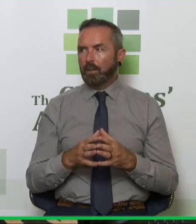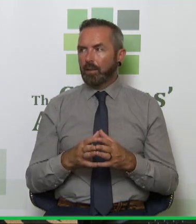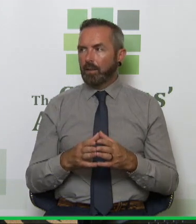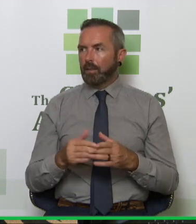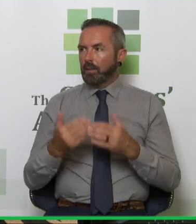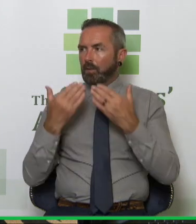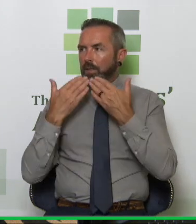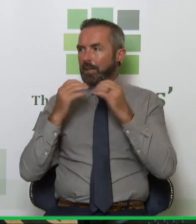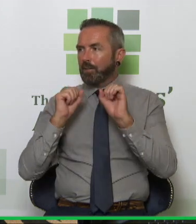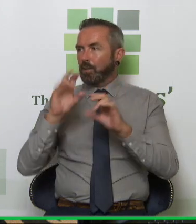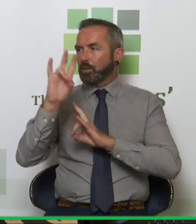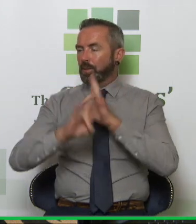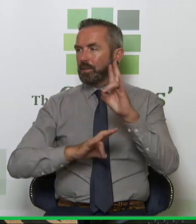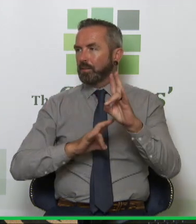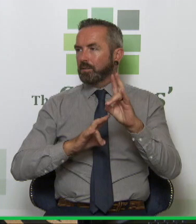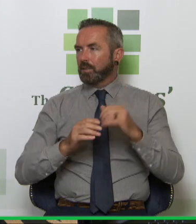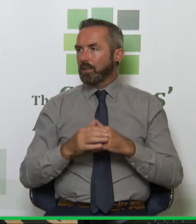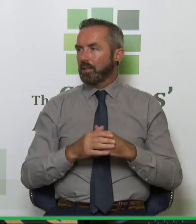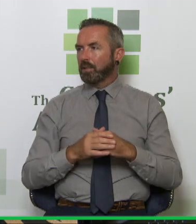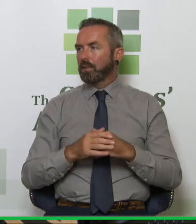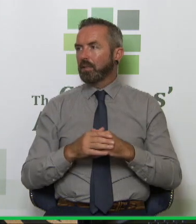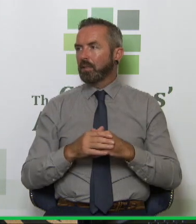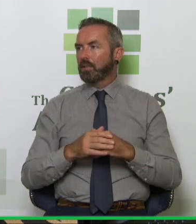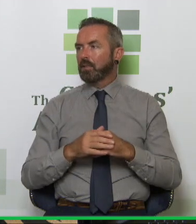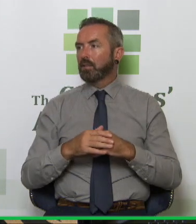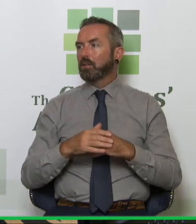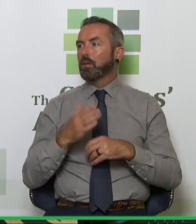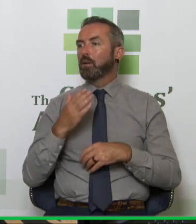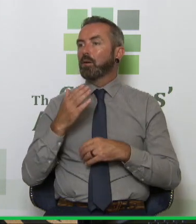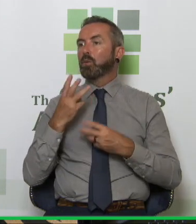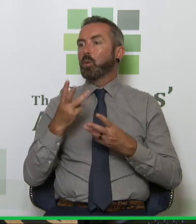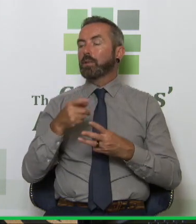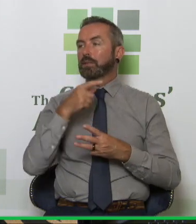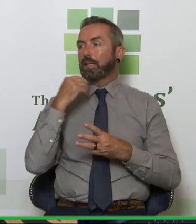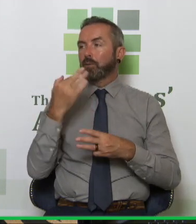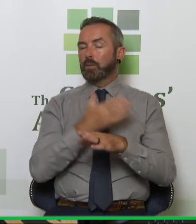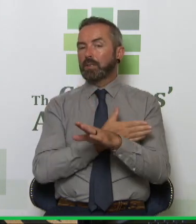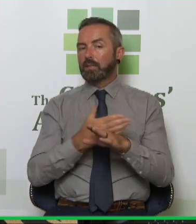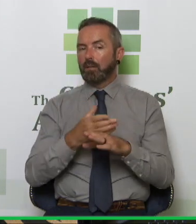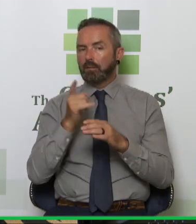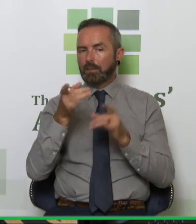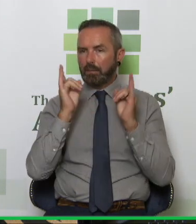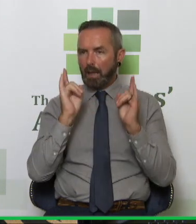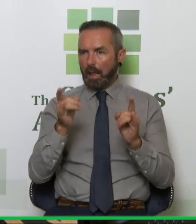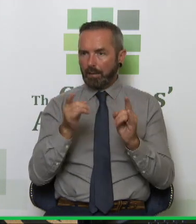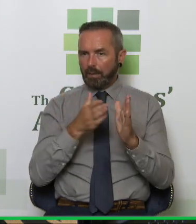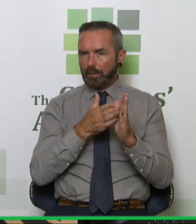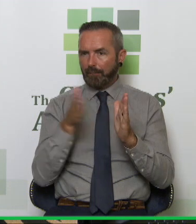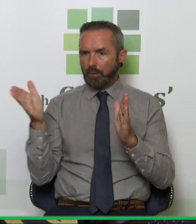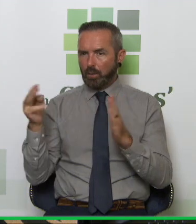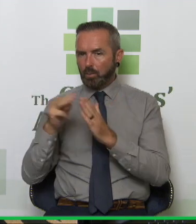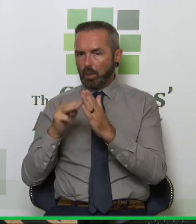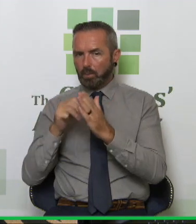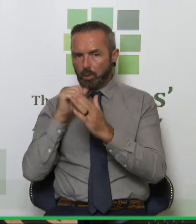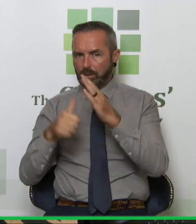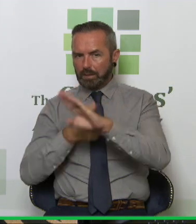Thank you for those. Okay, so just to point out, I suppose, from the get-go that this is the health diversion programme isn't in place